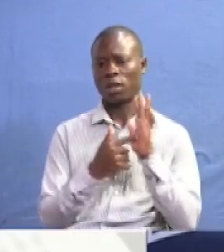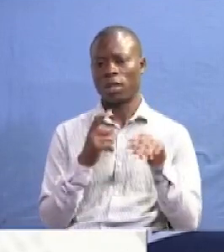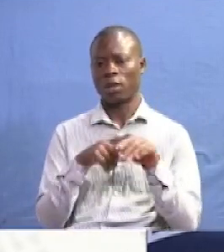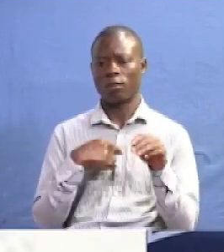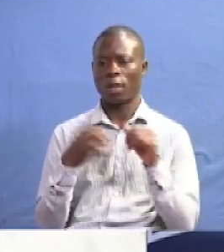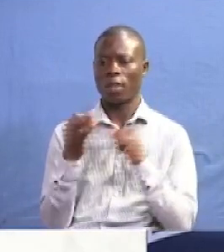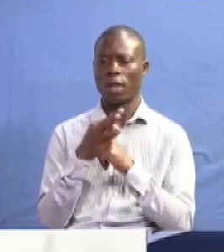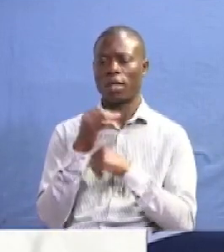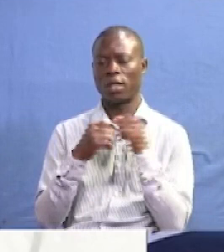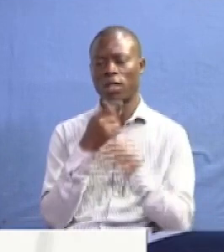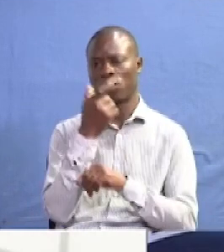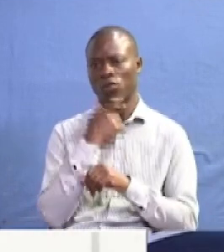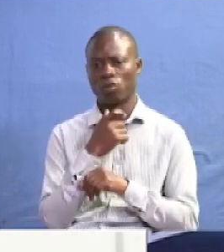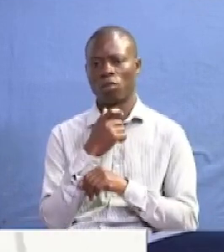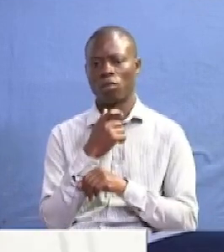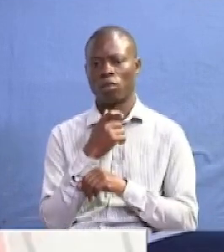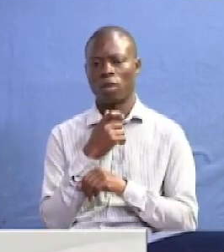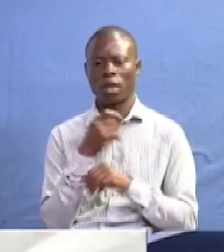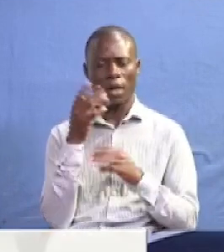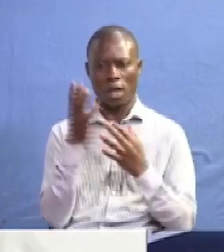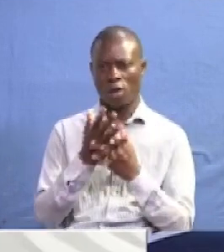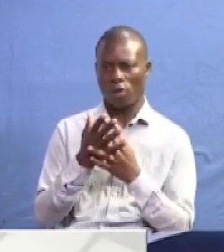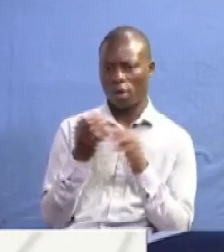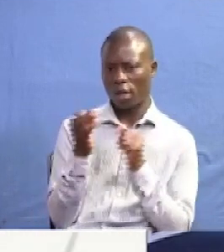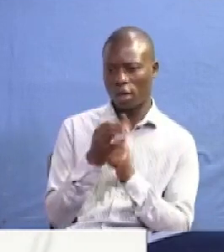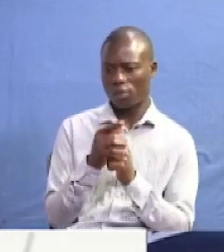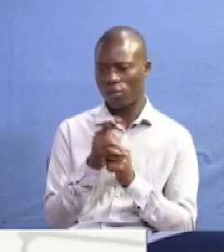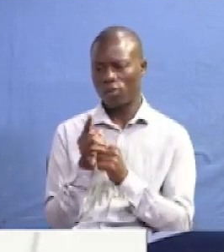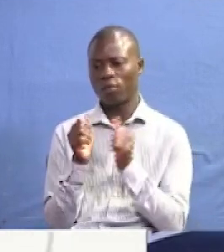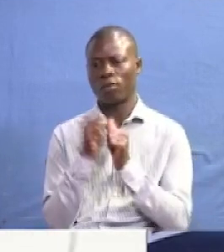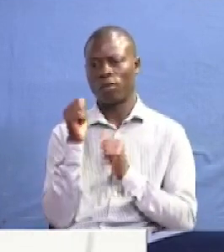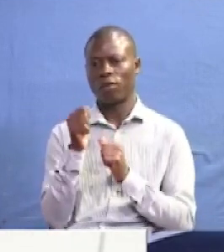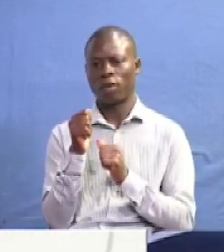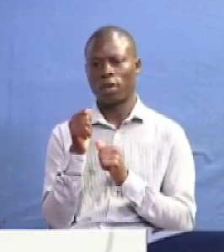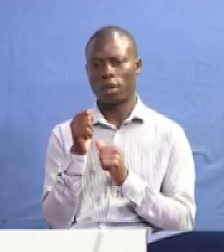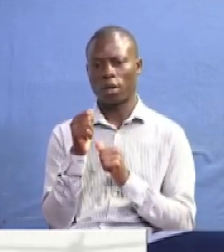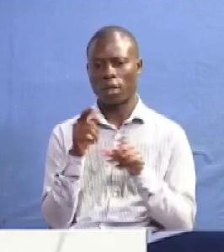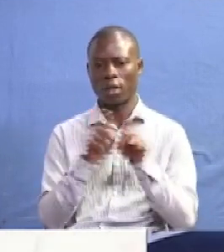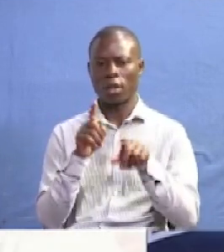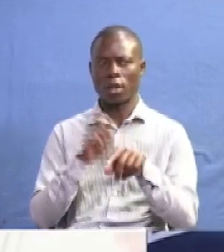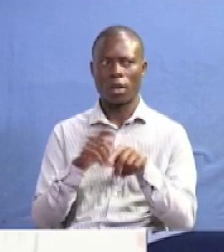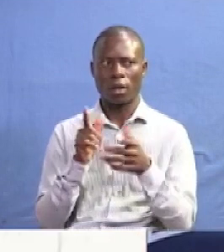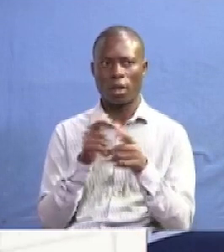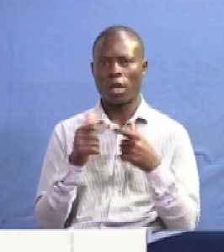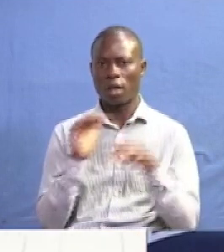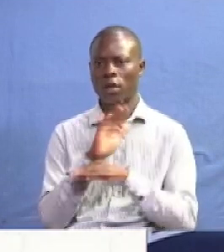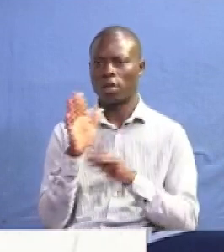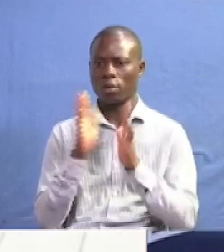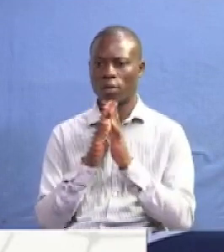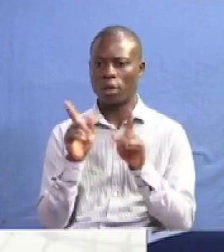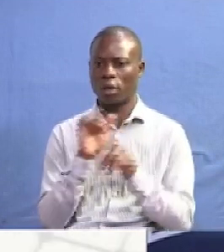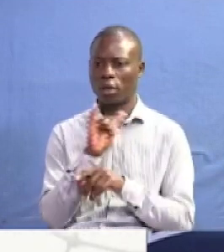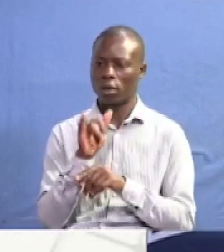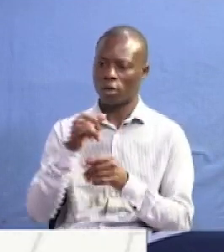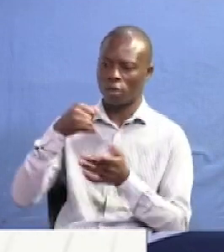old. I think around 13, 15, between that age, which was the same time that I started my periods. And